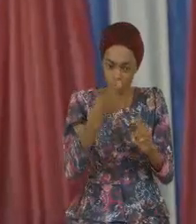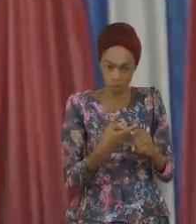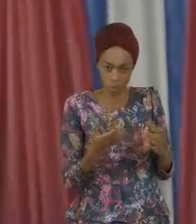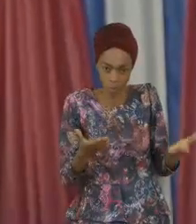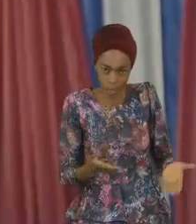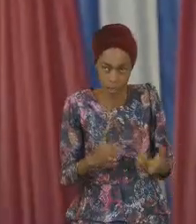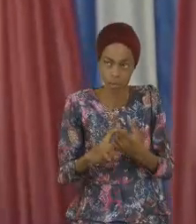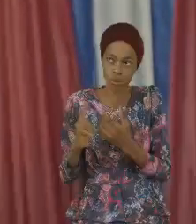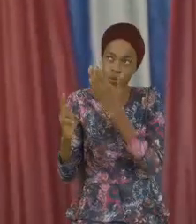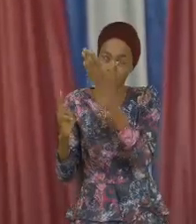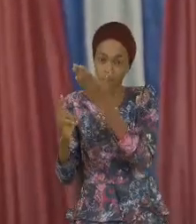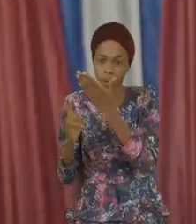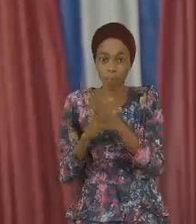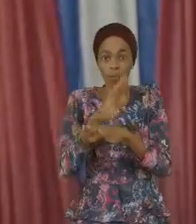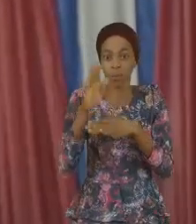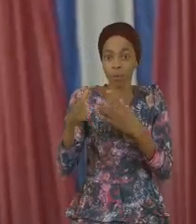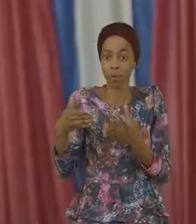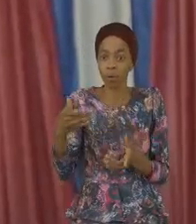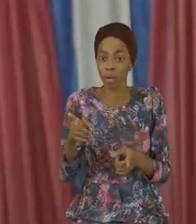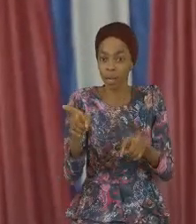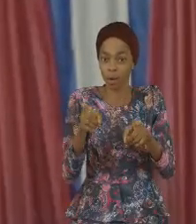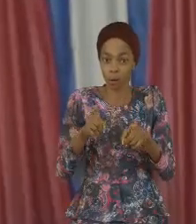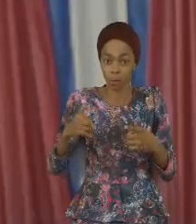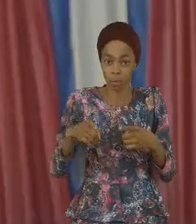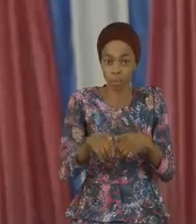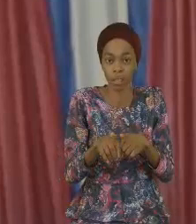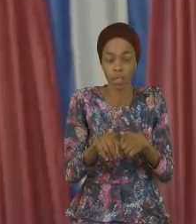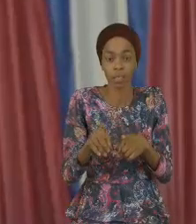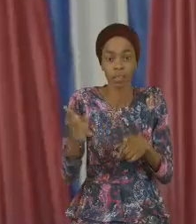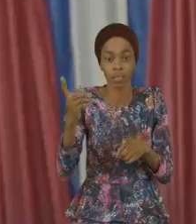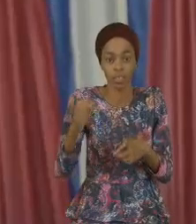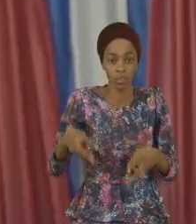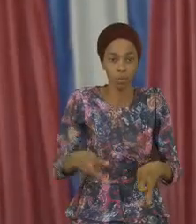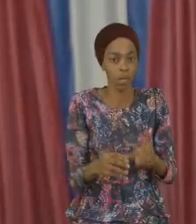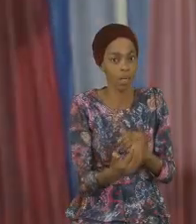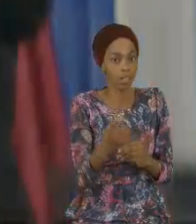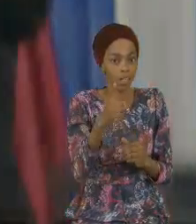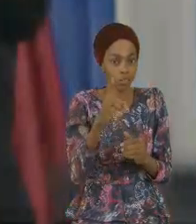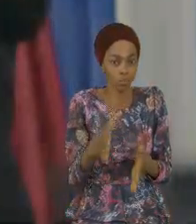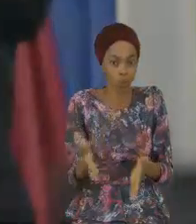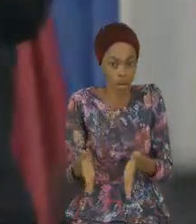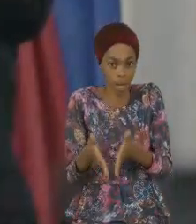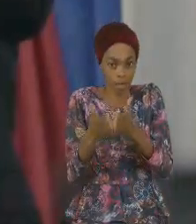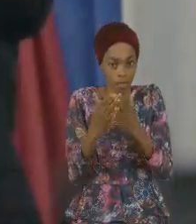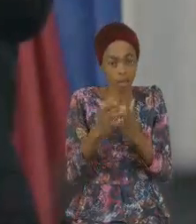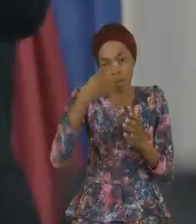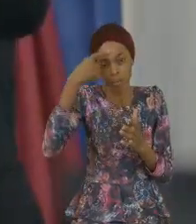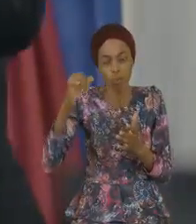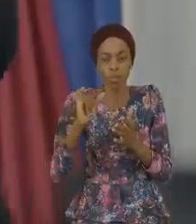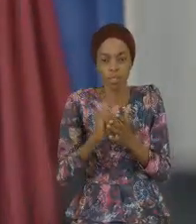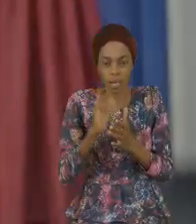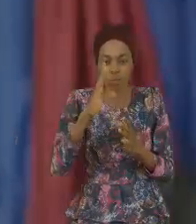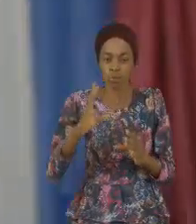there, all along the way, anything you ask, because that will speed you up, that will give you